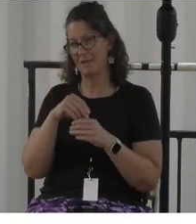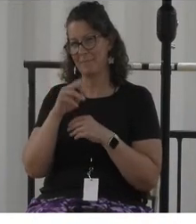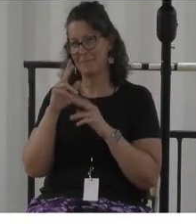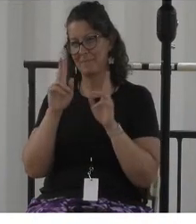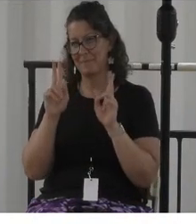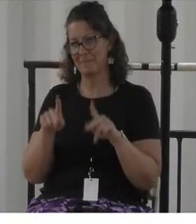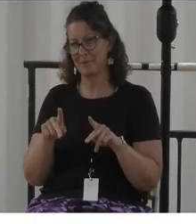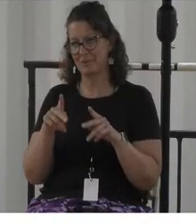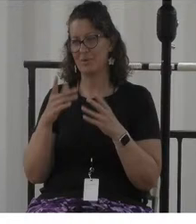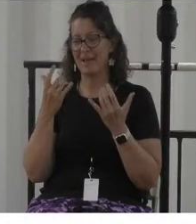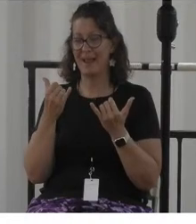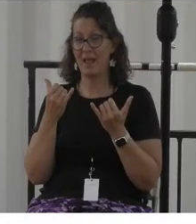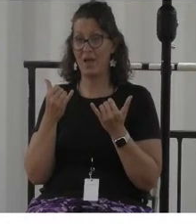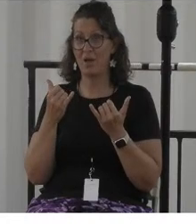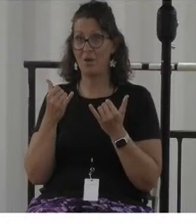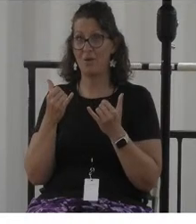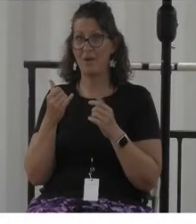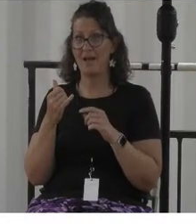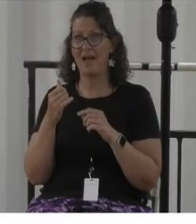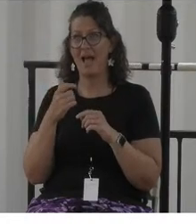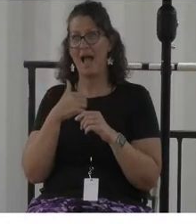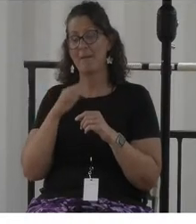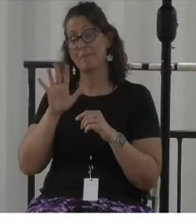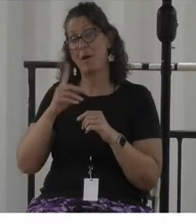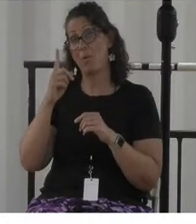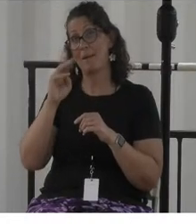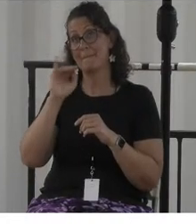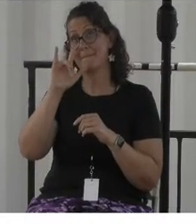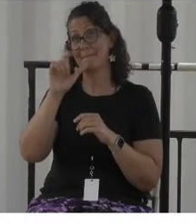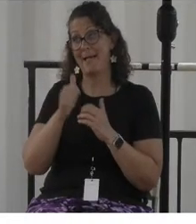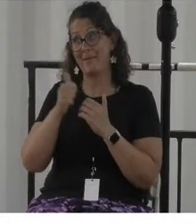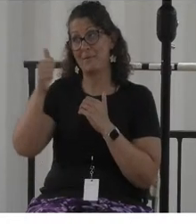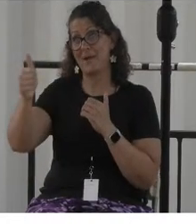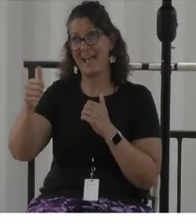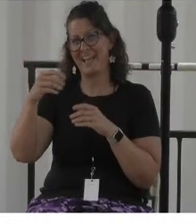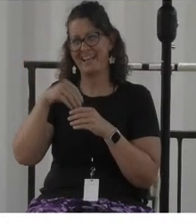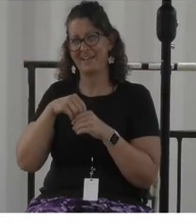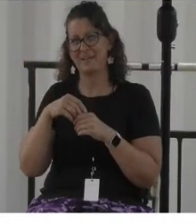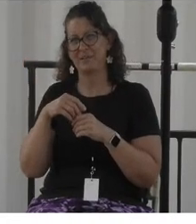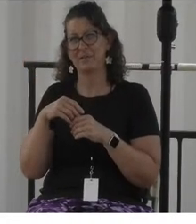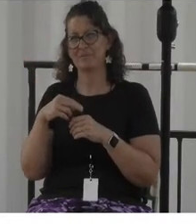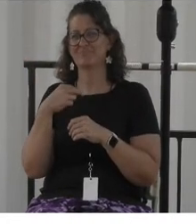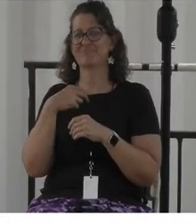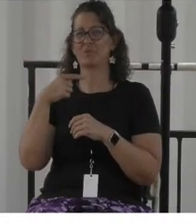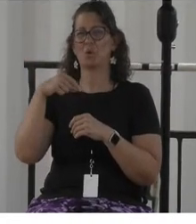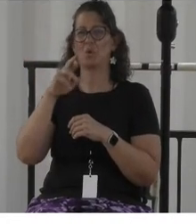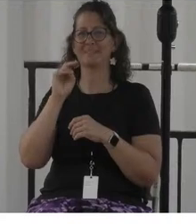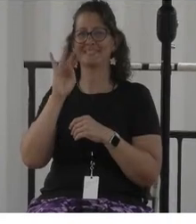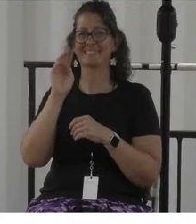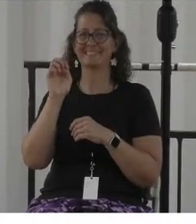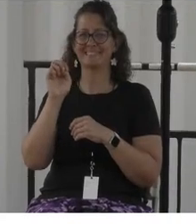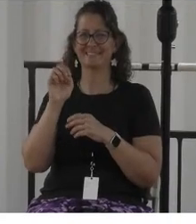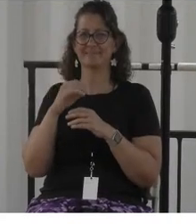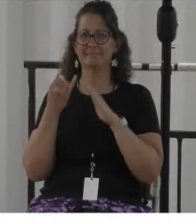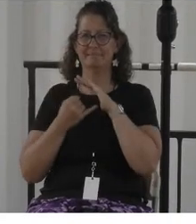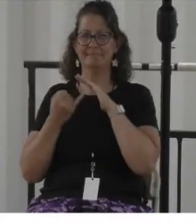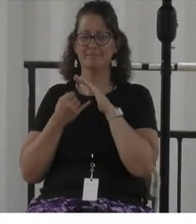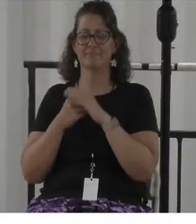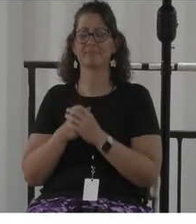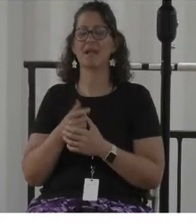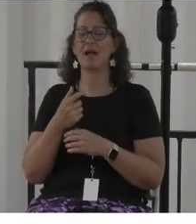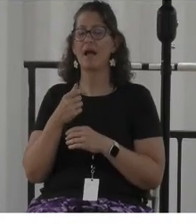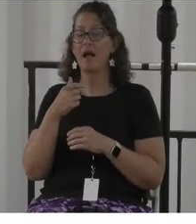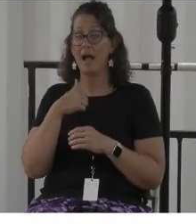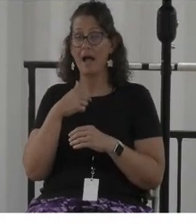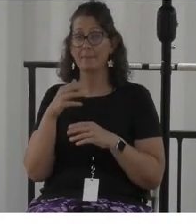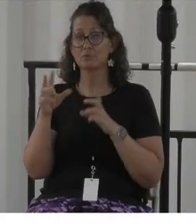right now, I'm in quarantine about a mile away. So, but it's good to be with you anyway, and thanks for having me, Jared. I am the director